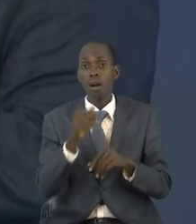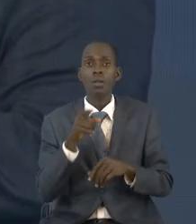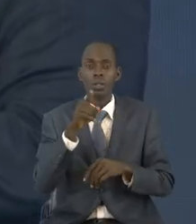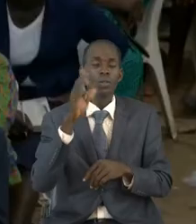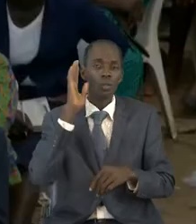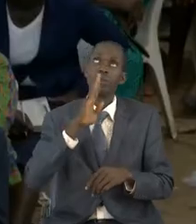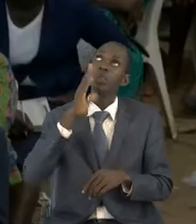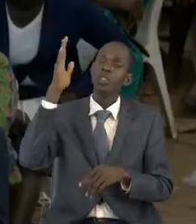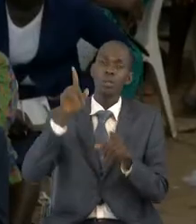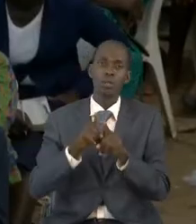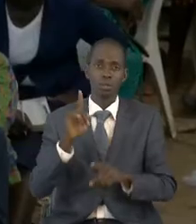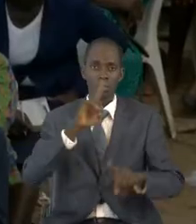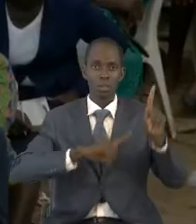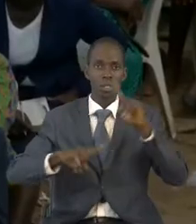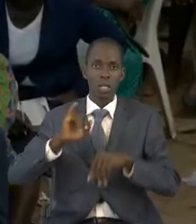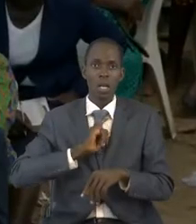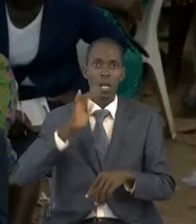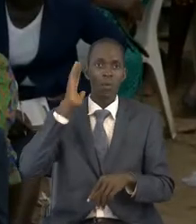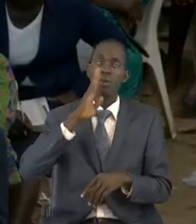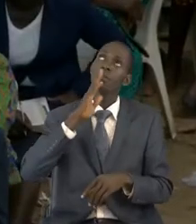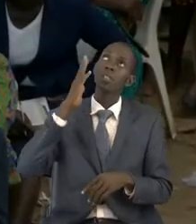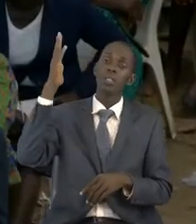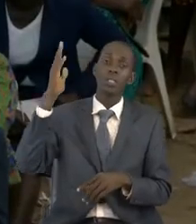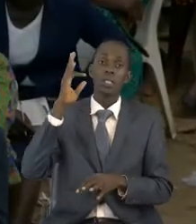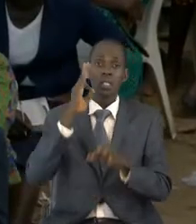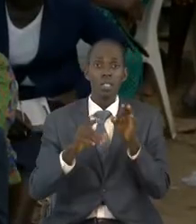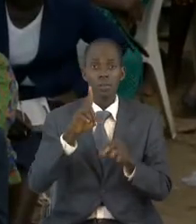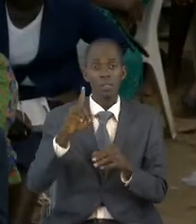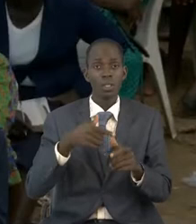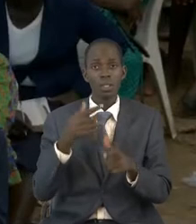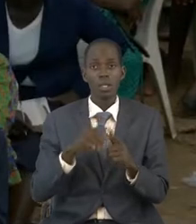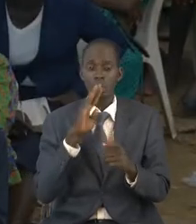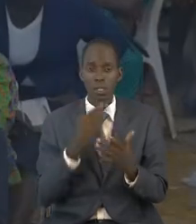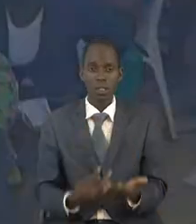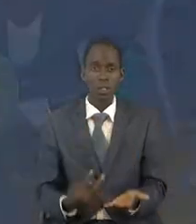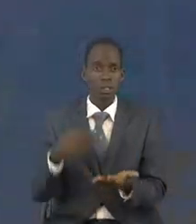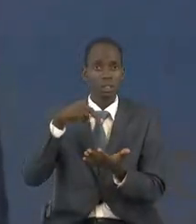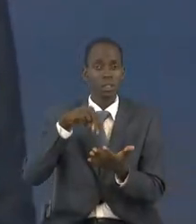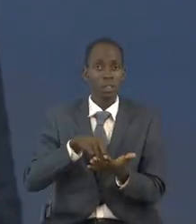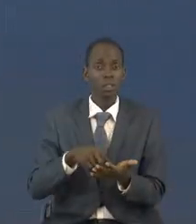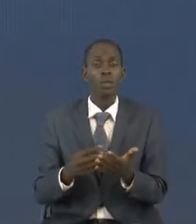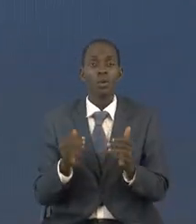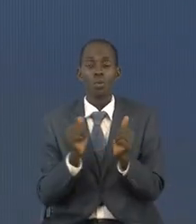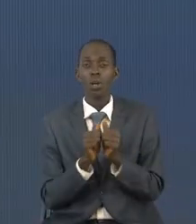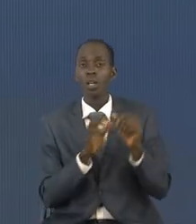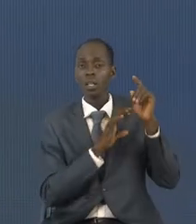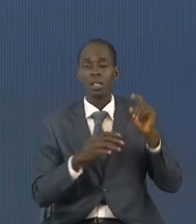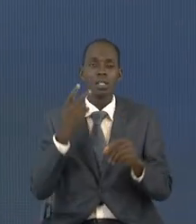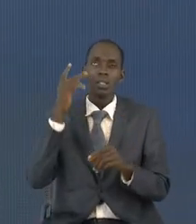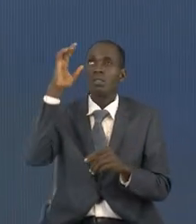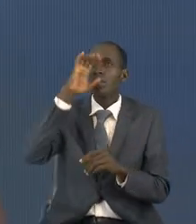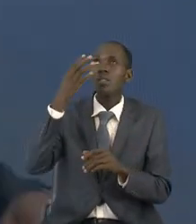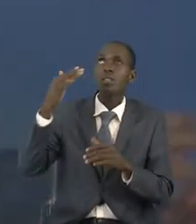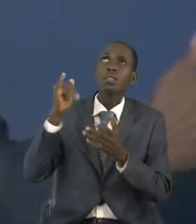be there. If ye then be risen with Christ, seek those things which are above, where Christ is